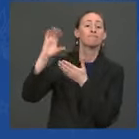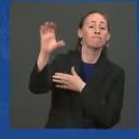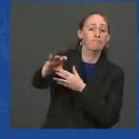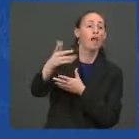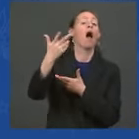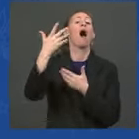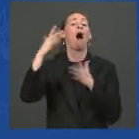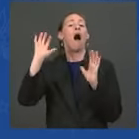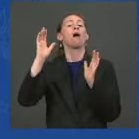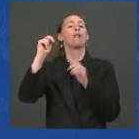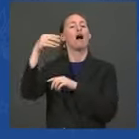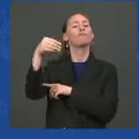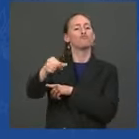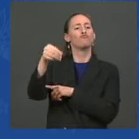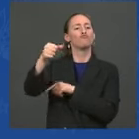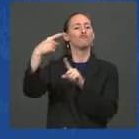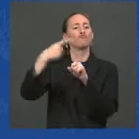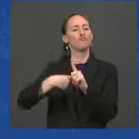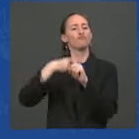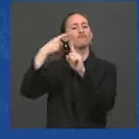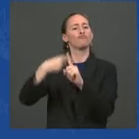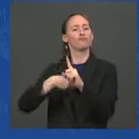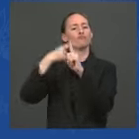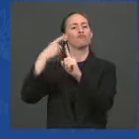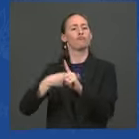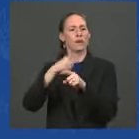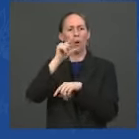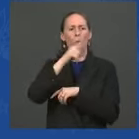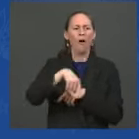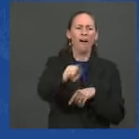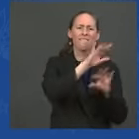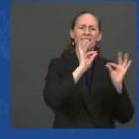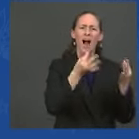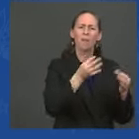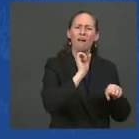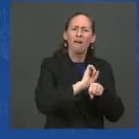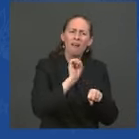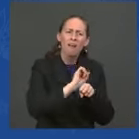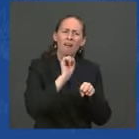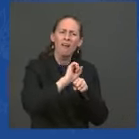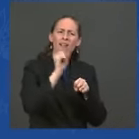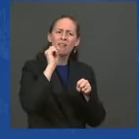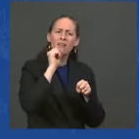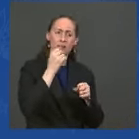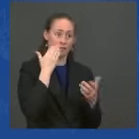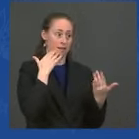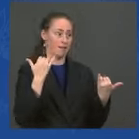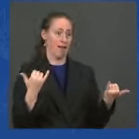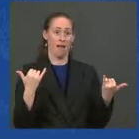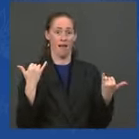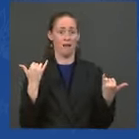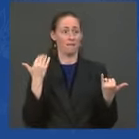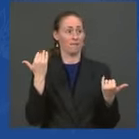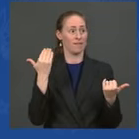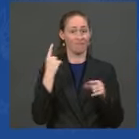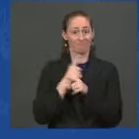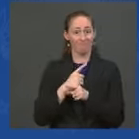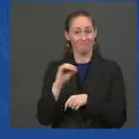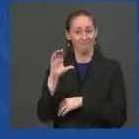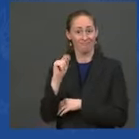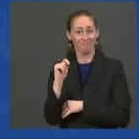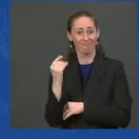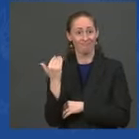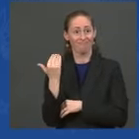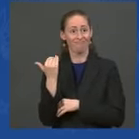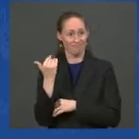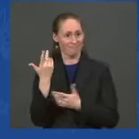People are getting, hard-working families are getting a check in the mail on the 15th. Today's the 15th, isn't it? Or their bank account,